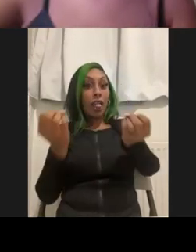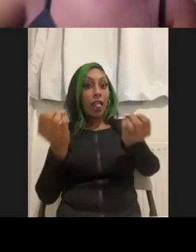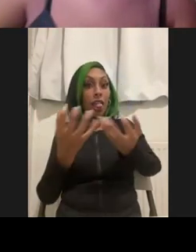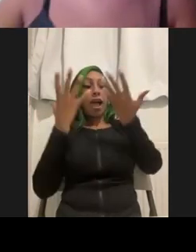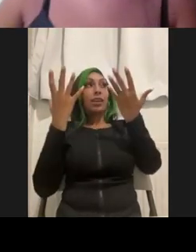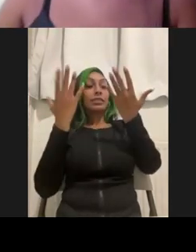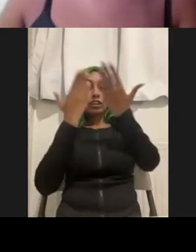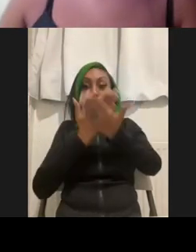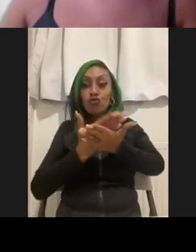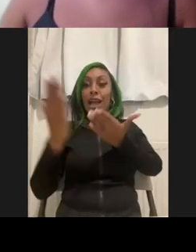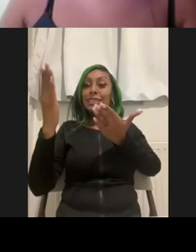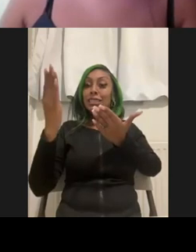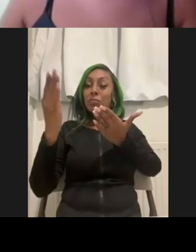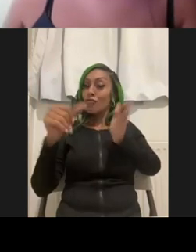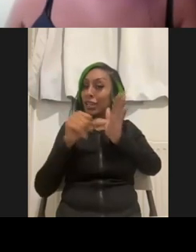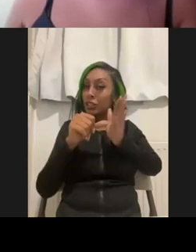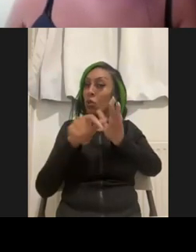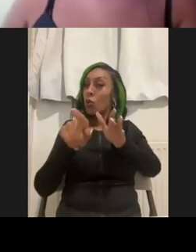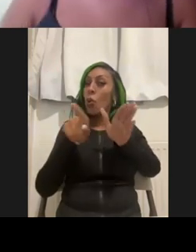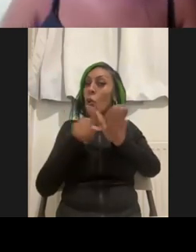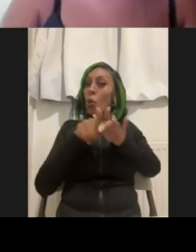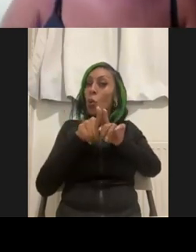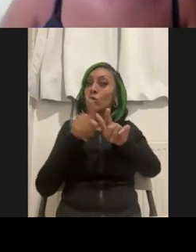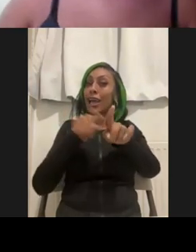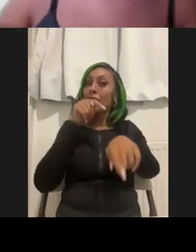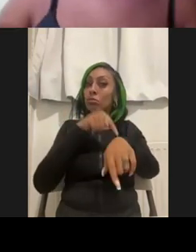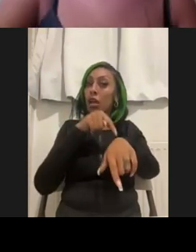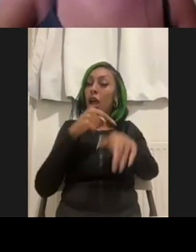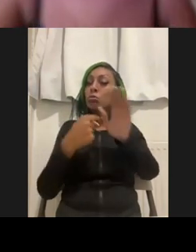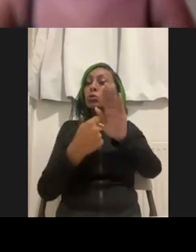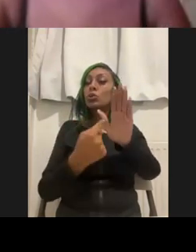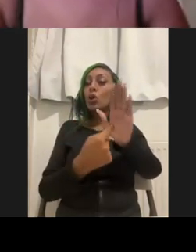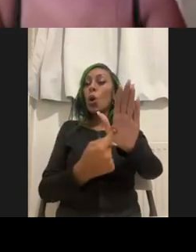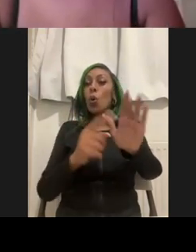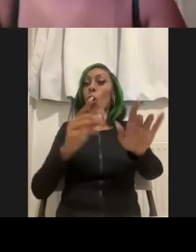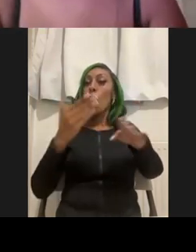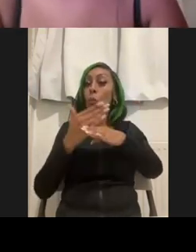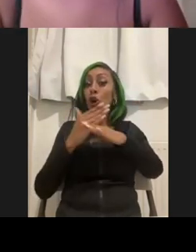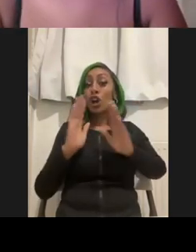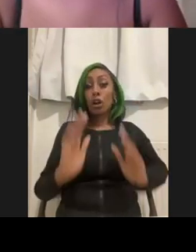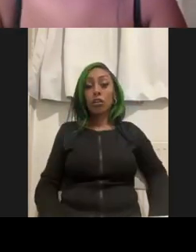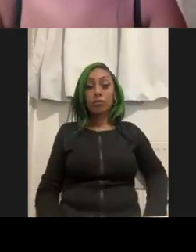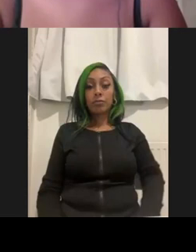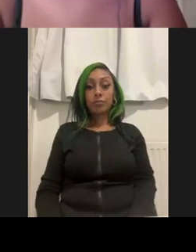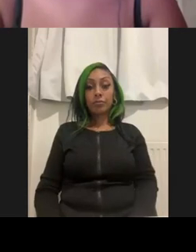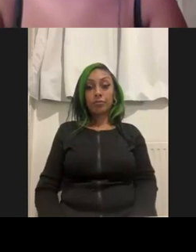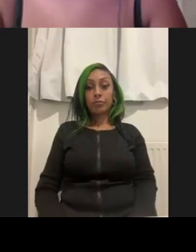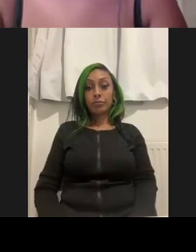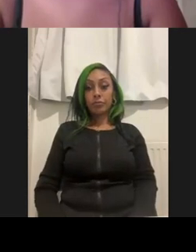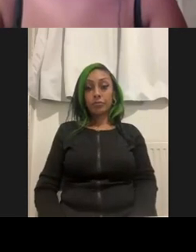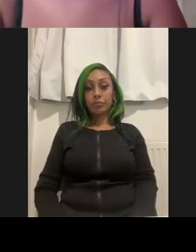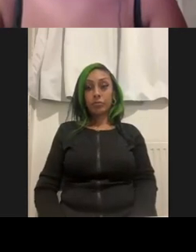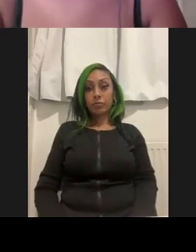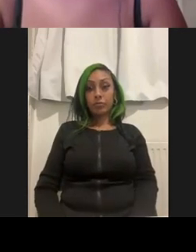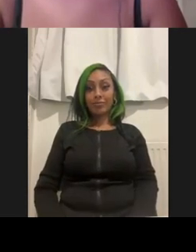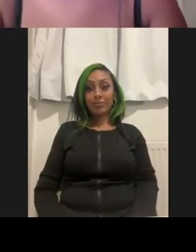transparent issues, but also at the same time showing, you know, what might work. And so I said I'd do three, but this is probably a fourth,